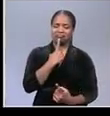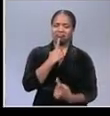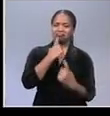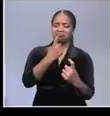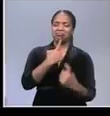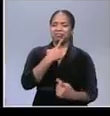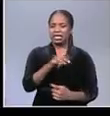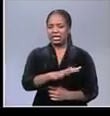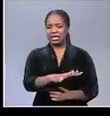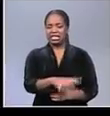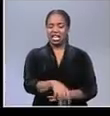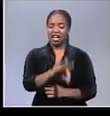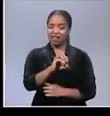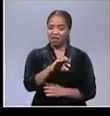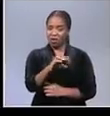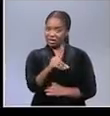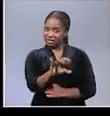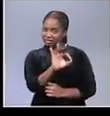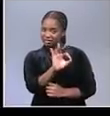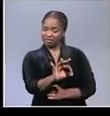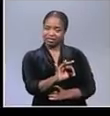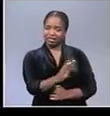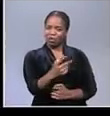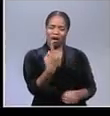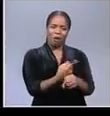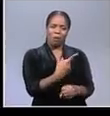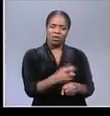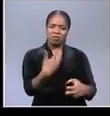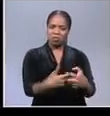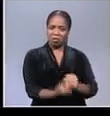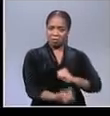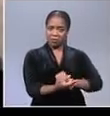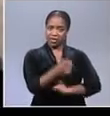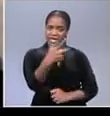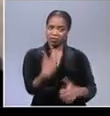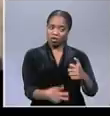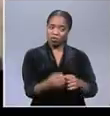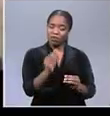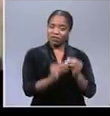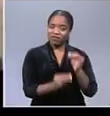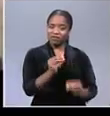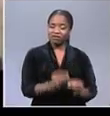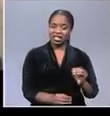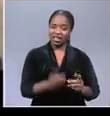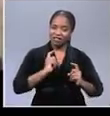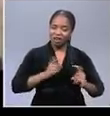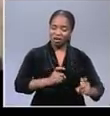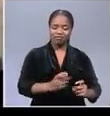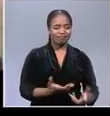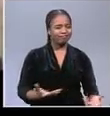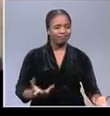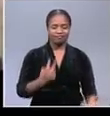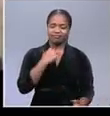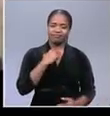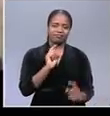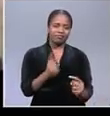remain skeptical whether the car manufacturer will be able to fix this latest headache fast enough.